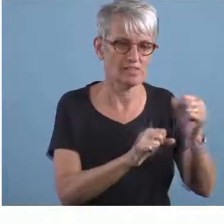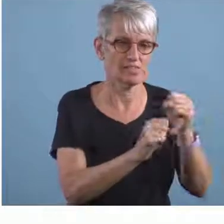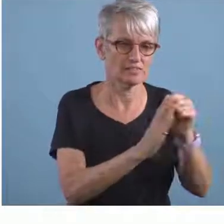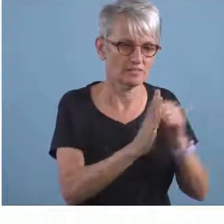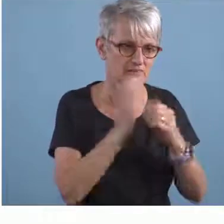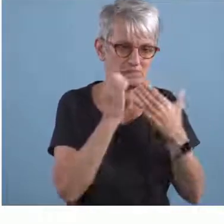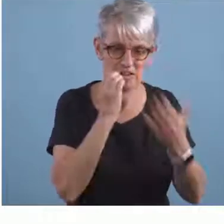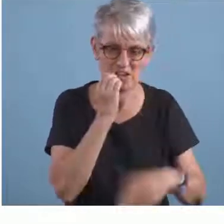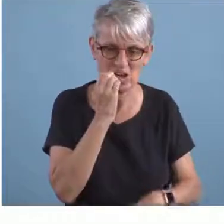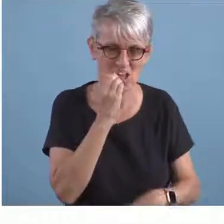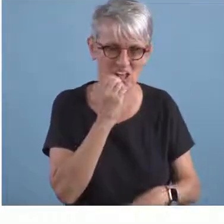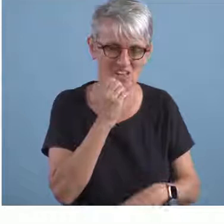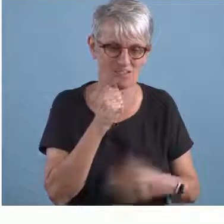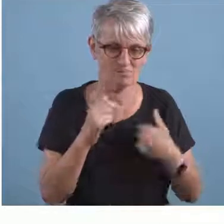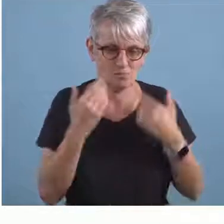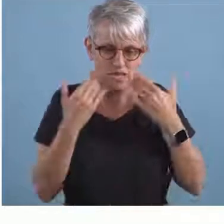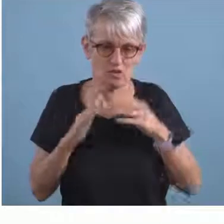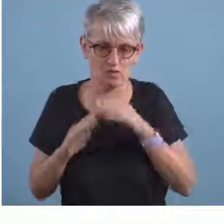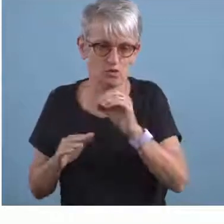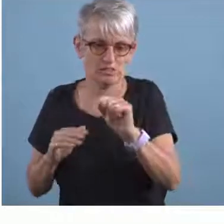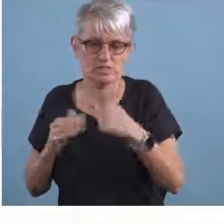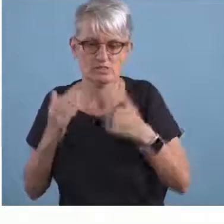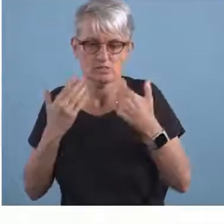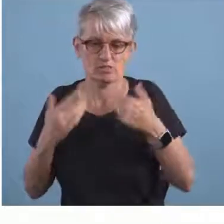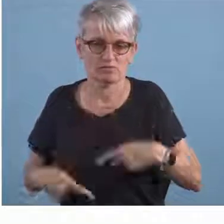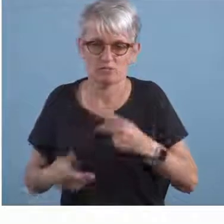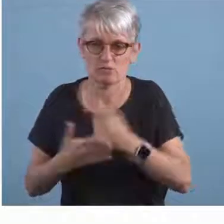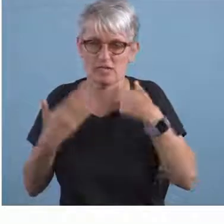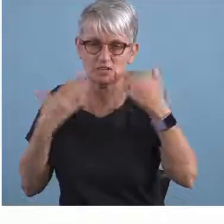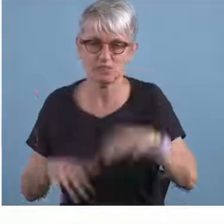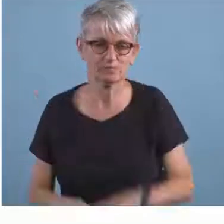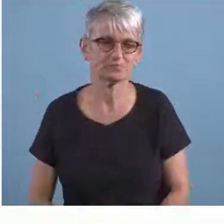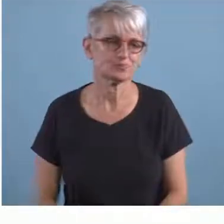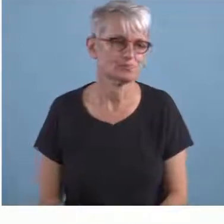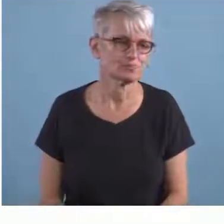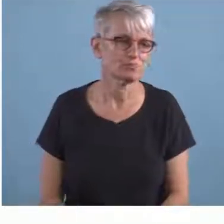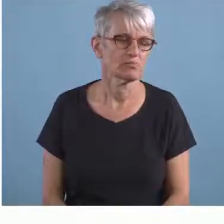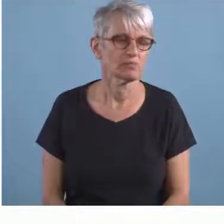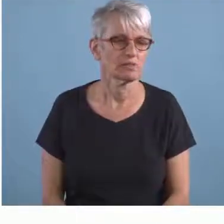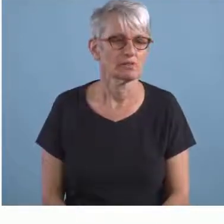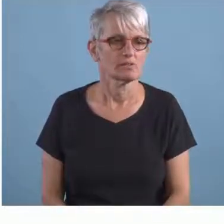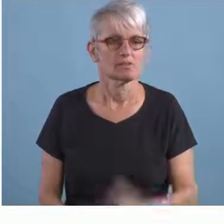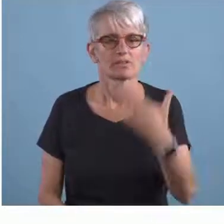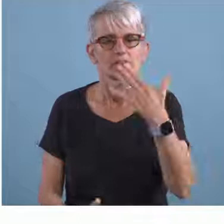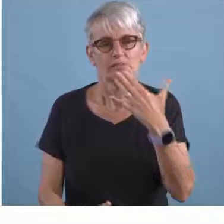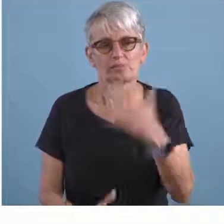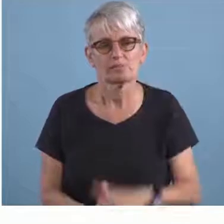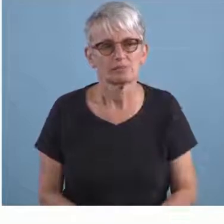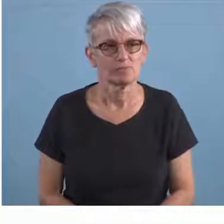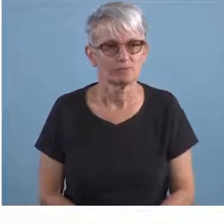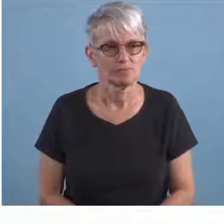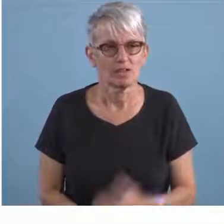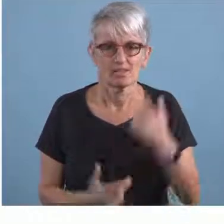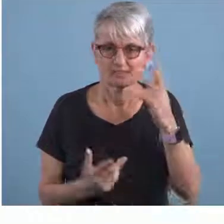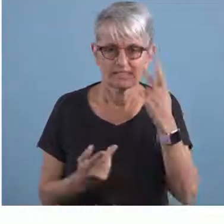Thank you. And I can't speak to occupational therapists or physical therapists. I just don't know. Thank you. Yeah. I don't see